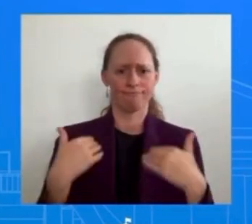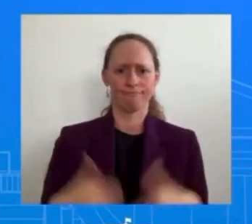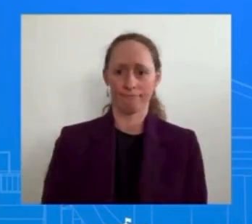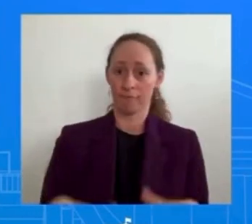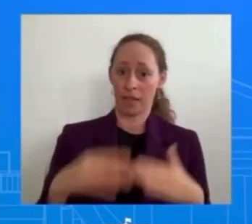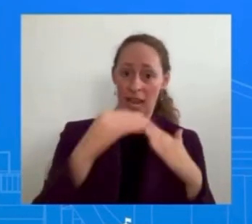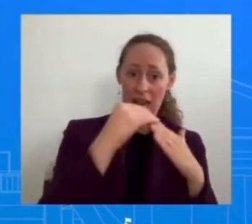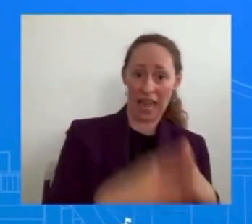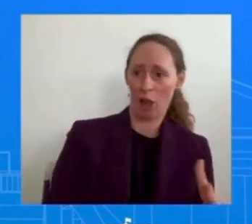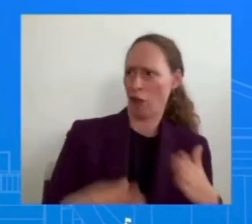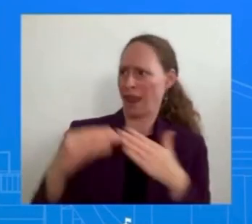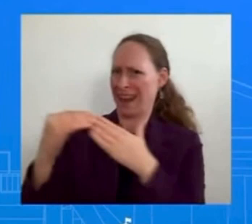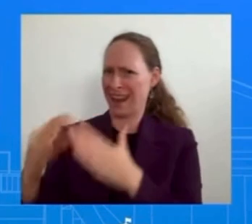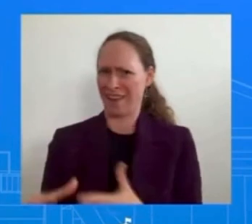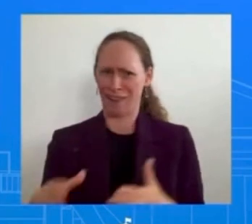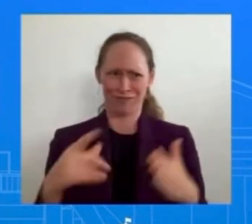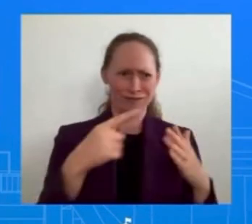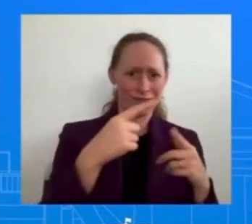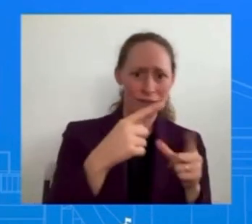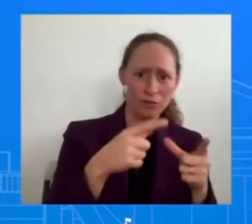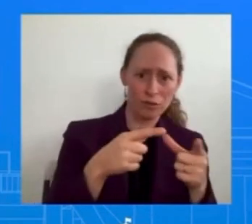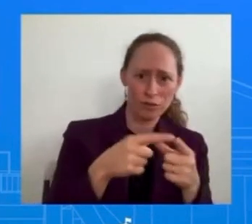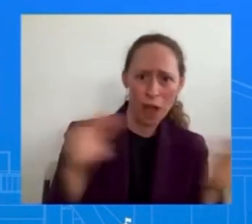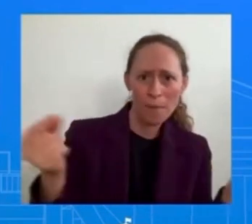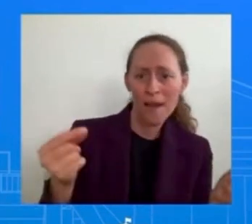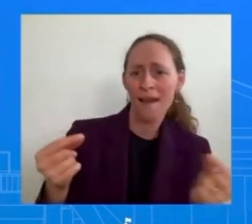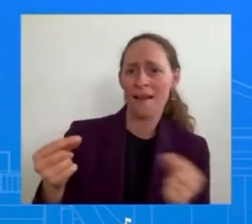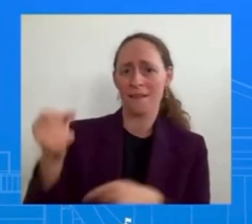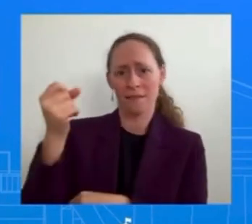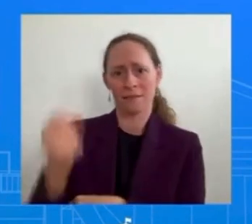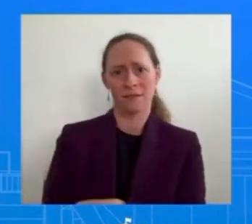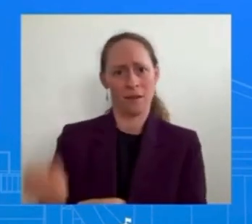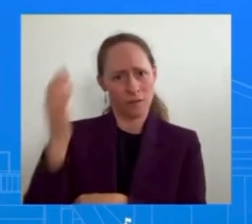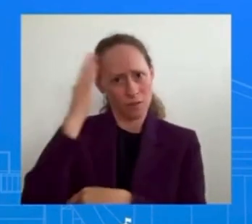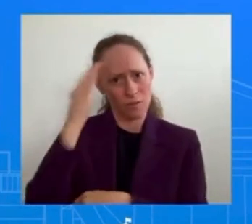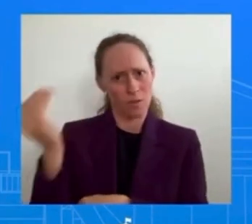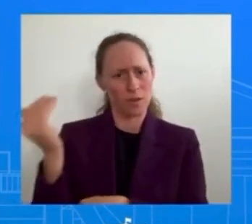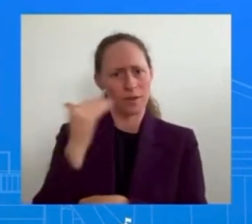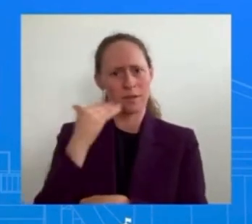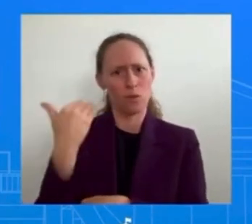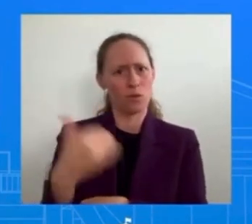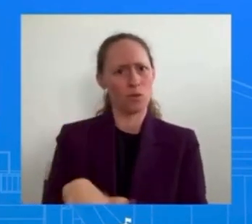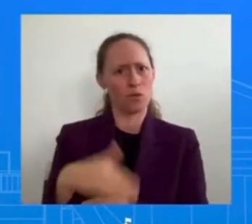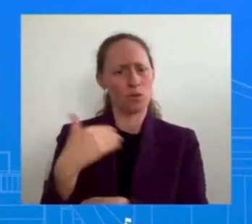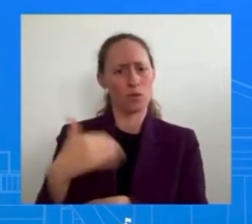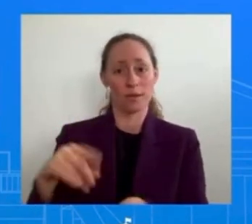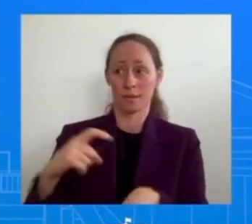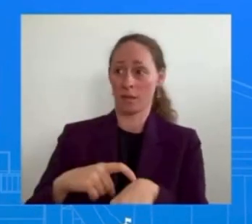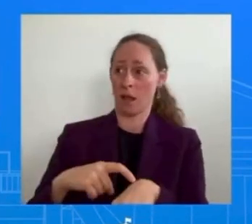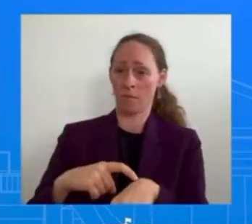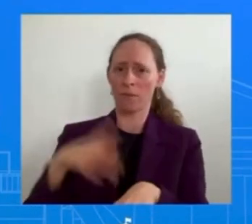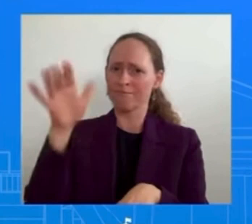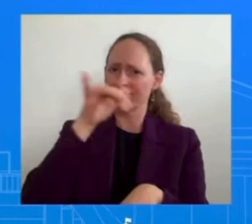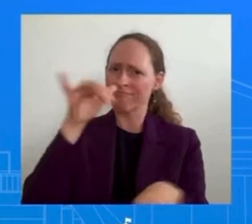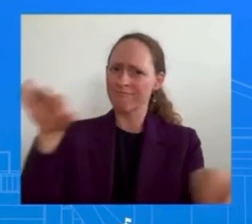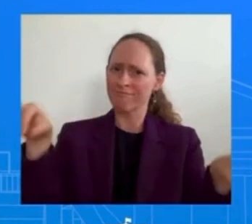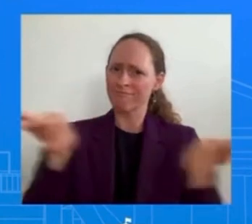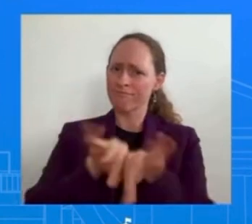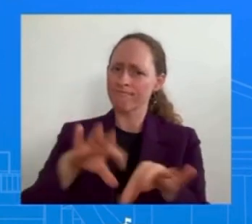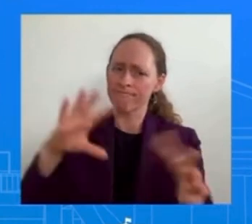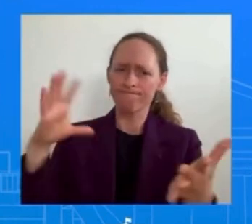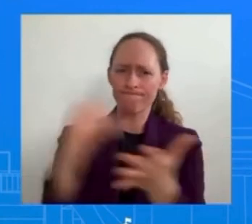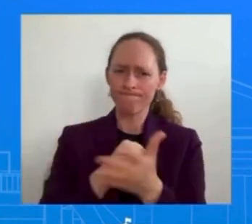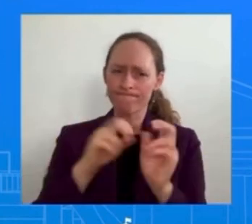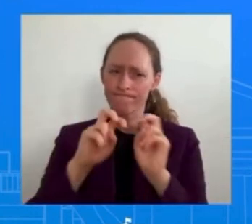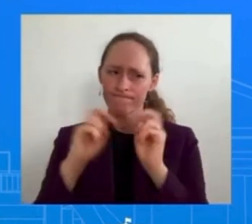have seized the moment and helped usher in a new era for their countries. So this trilateral summit marks a turning point